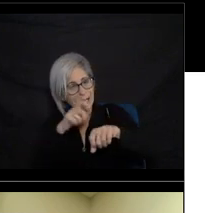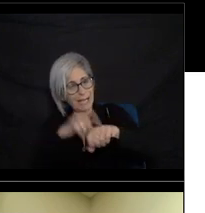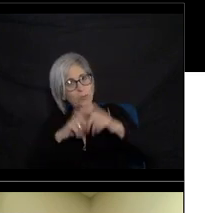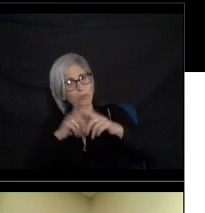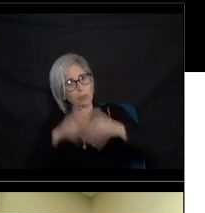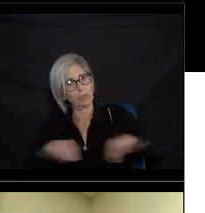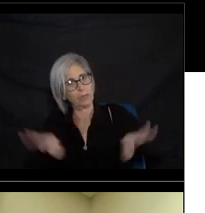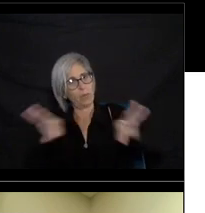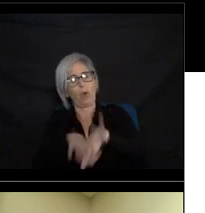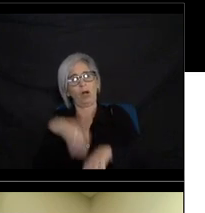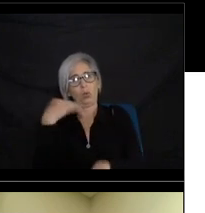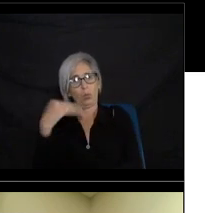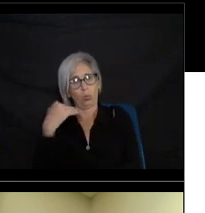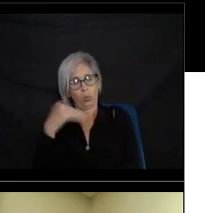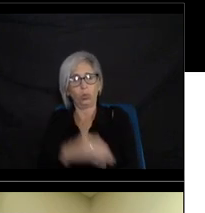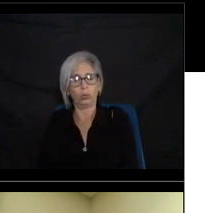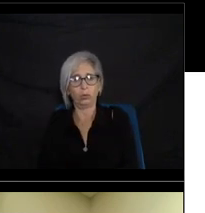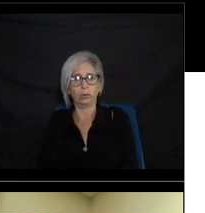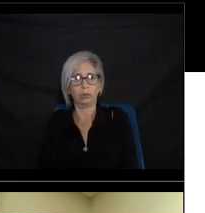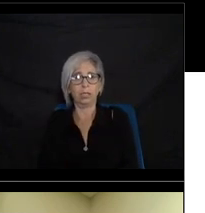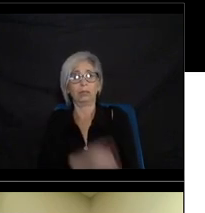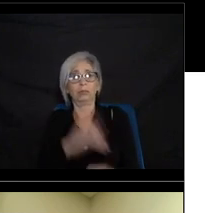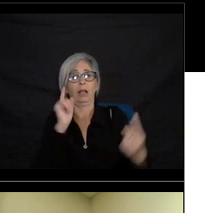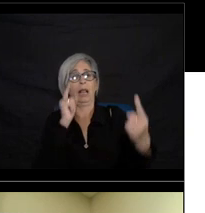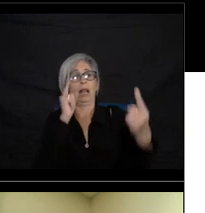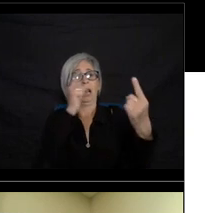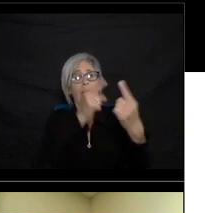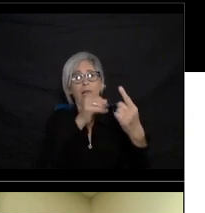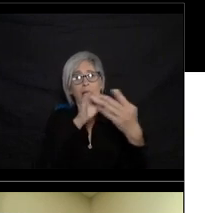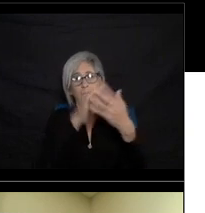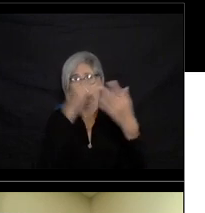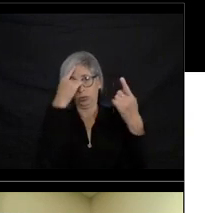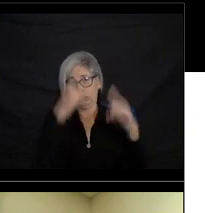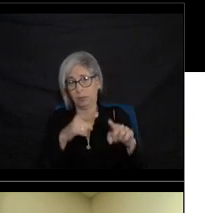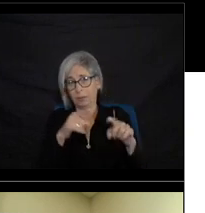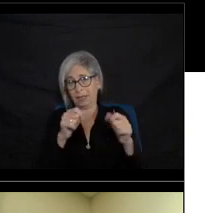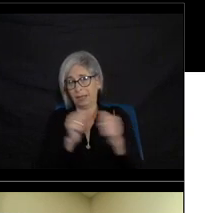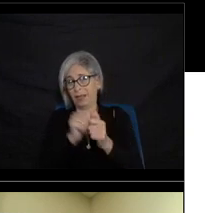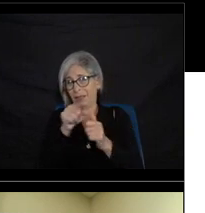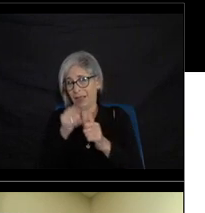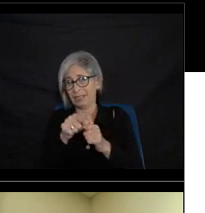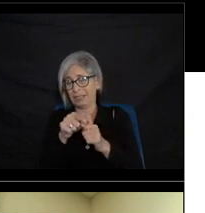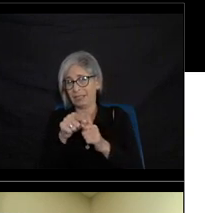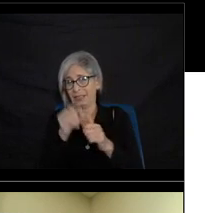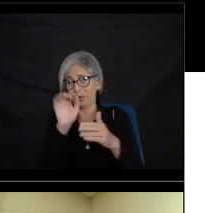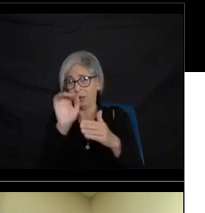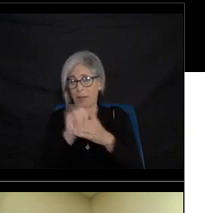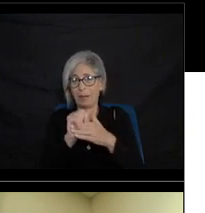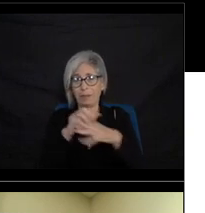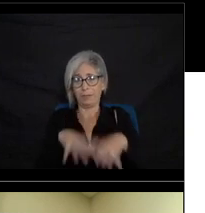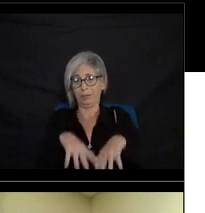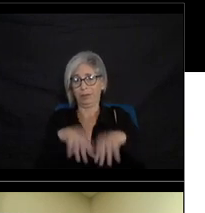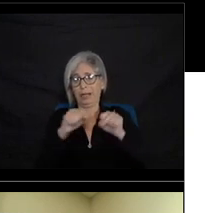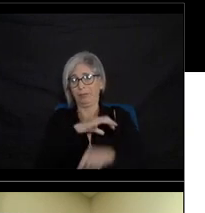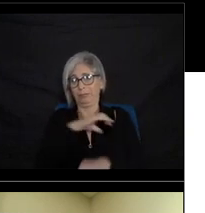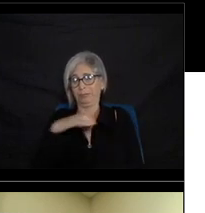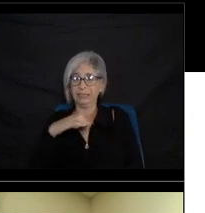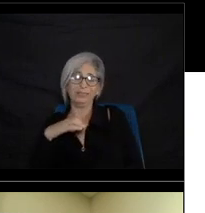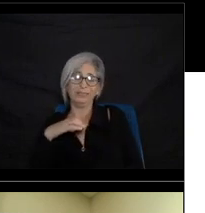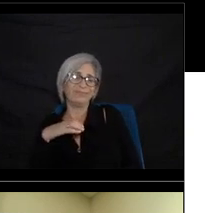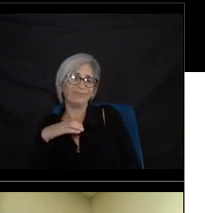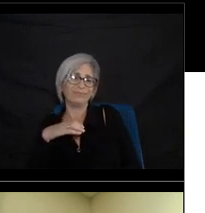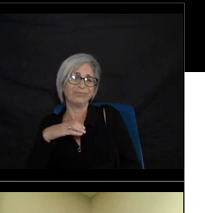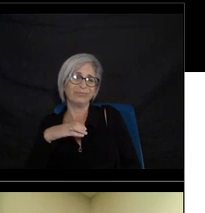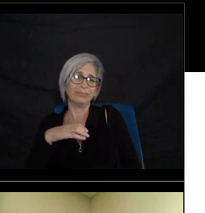of great importance in reaching the amendments that at some point the commission wants to adopt.